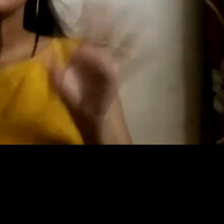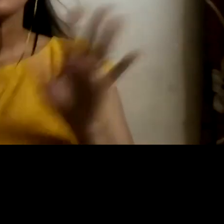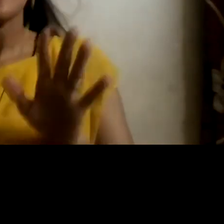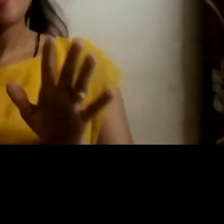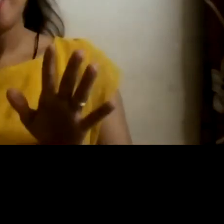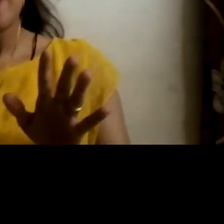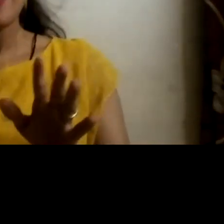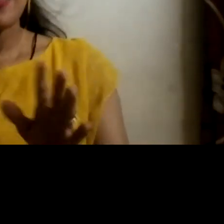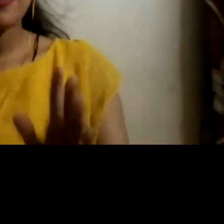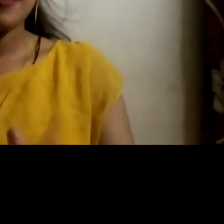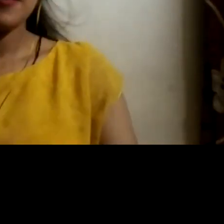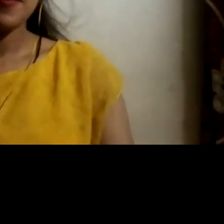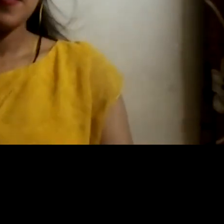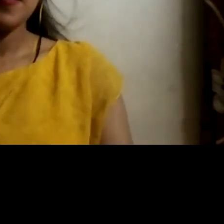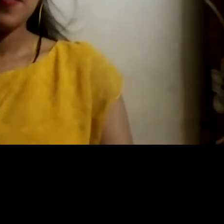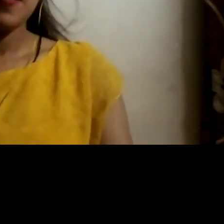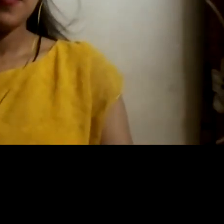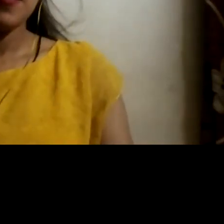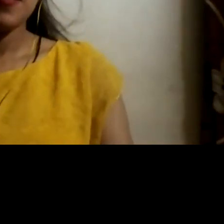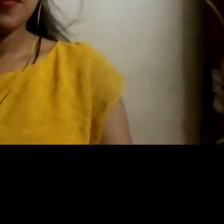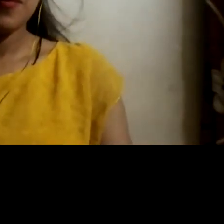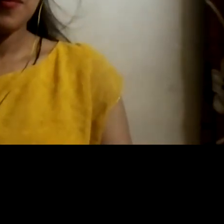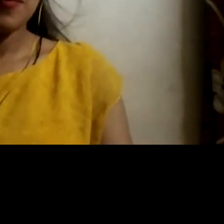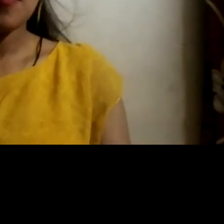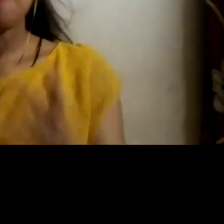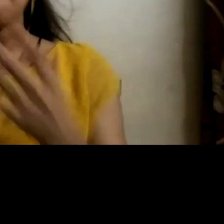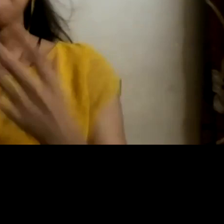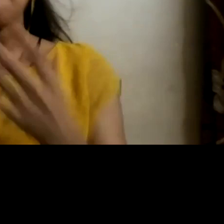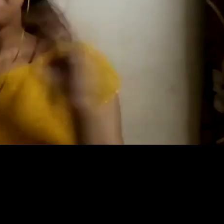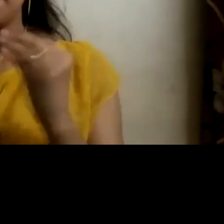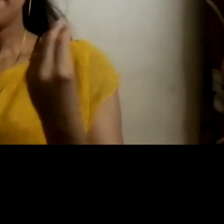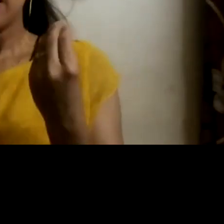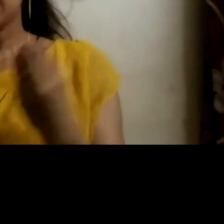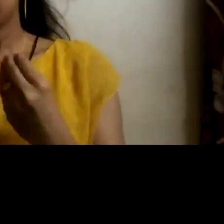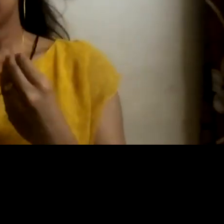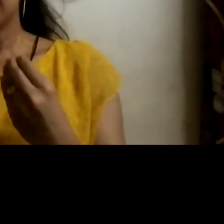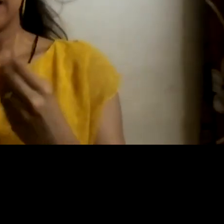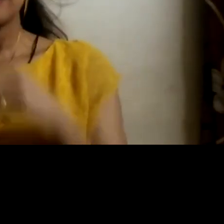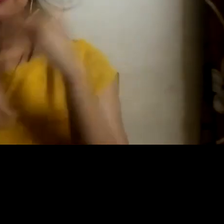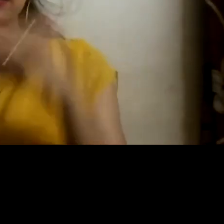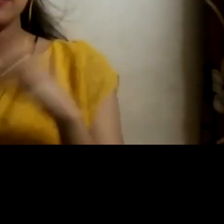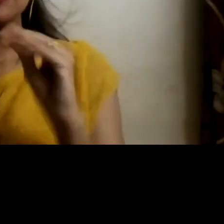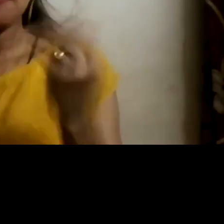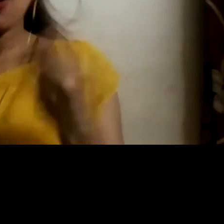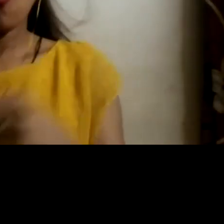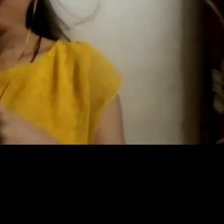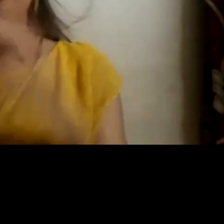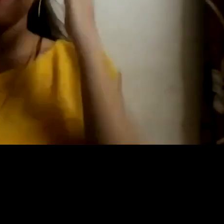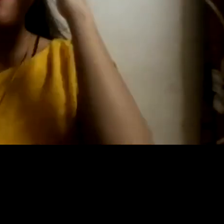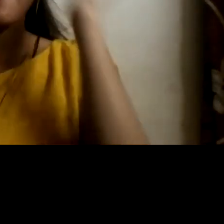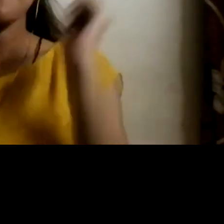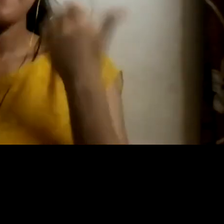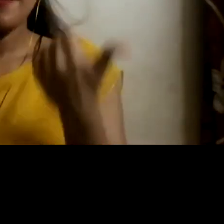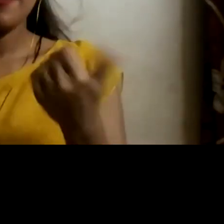Hindi. But I thought if I can be bilingual, things can get better into some of us, right? So